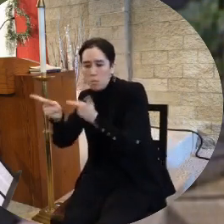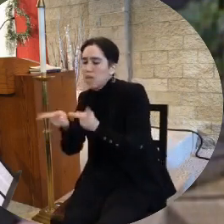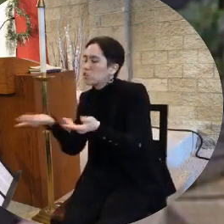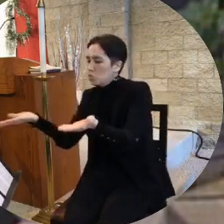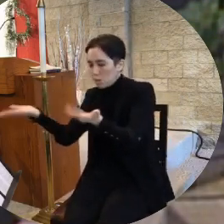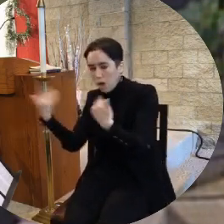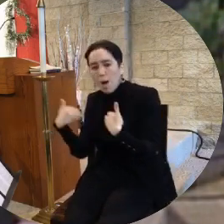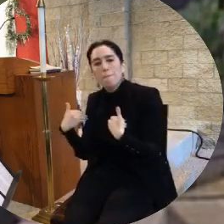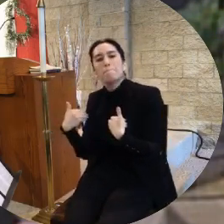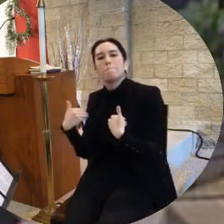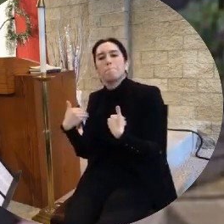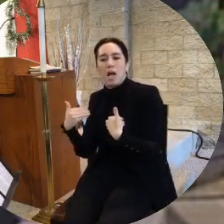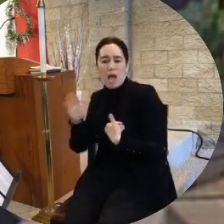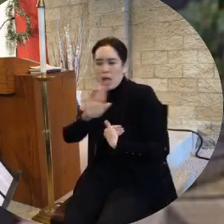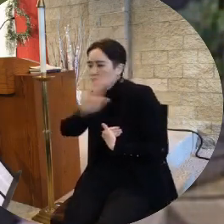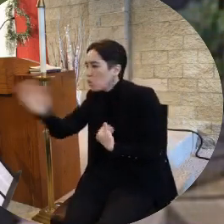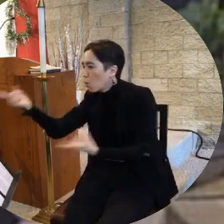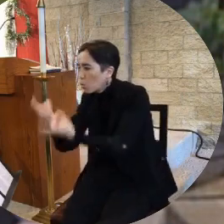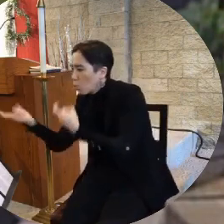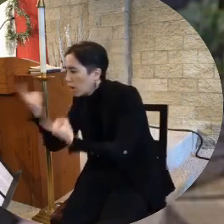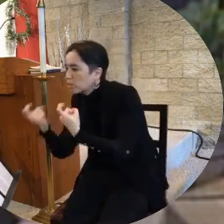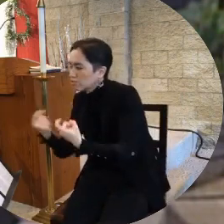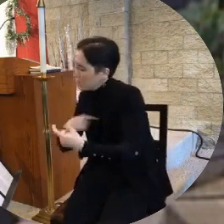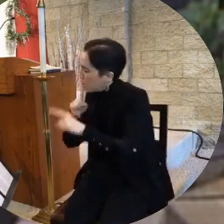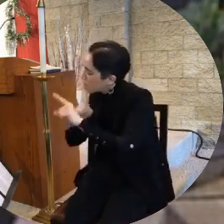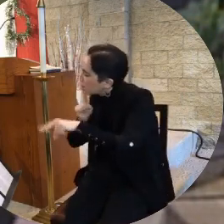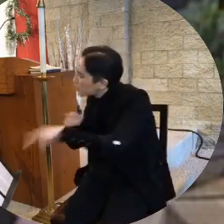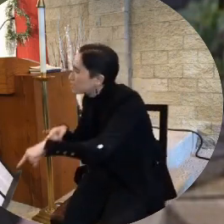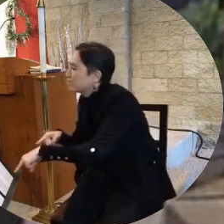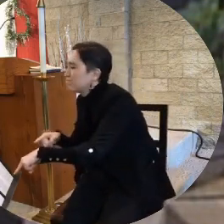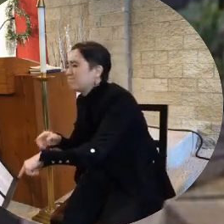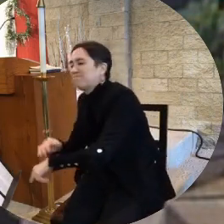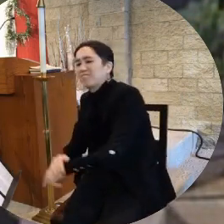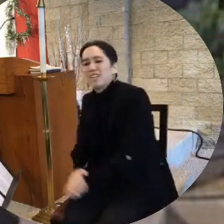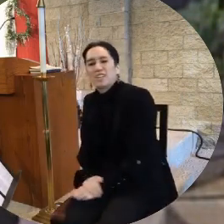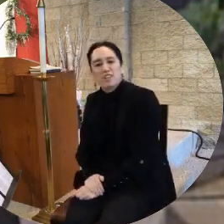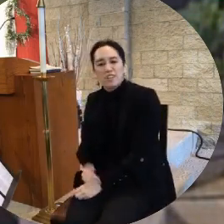answered and your answers questioned. So come and be a part of that